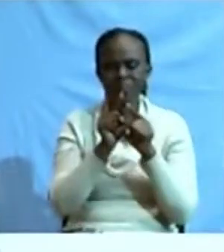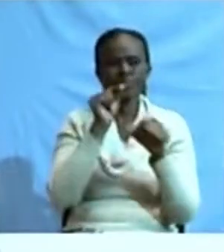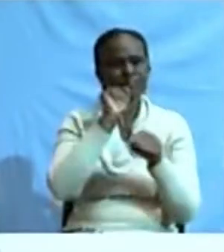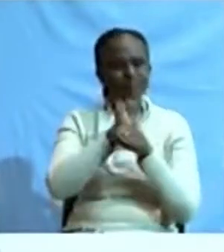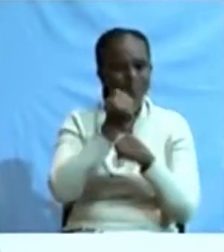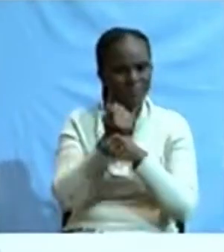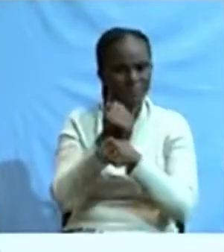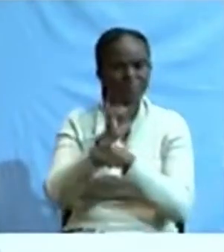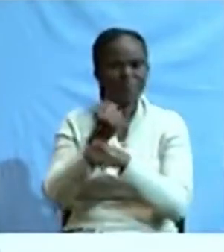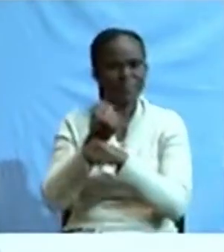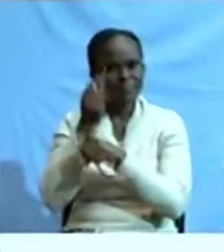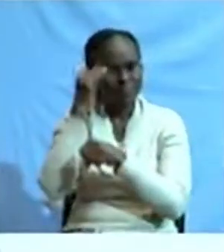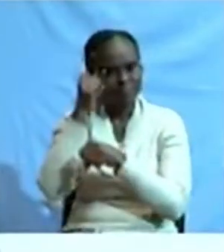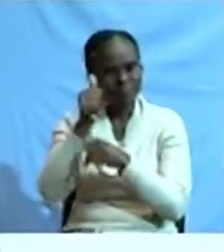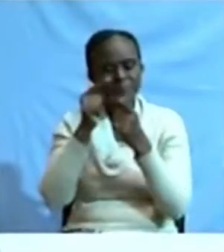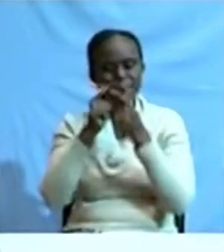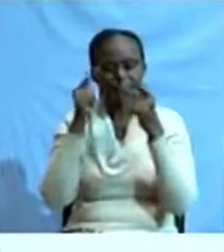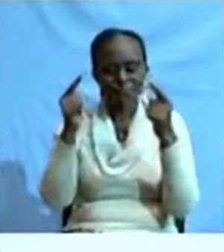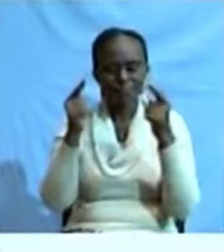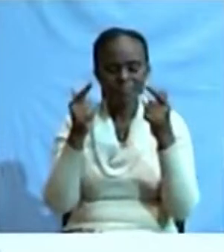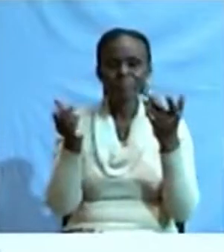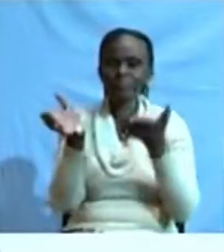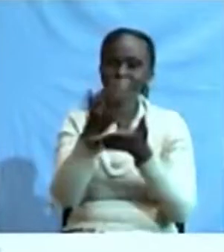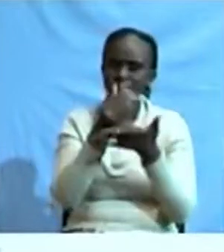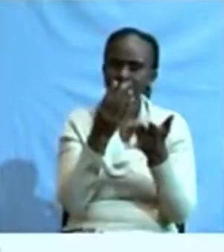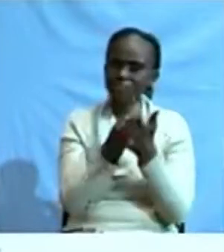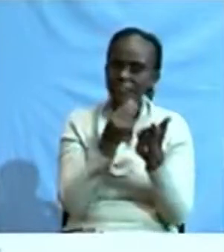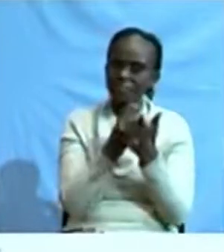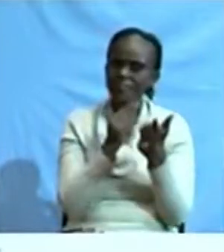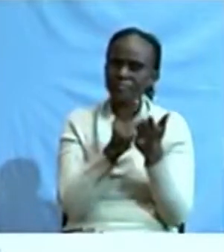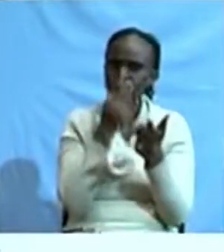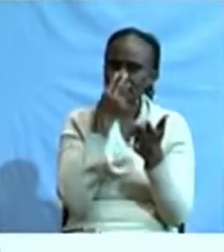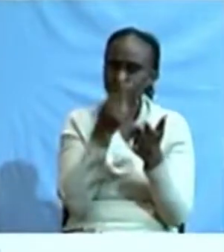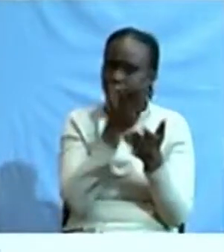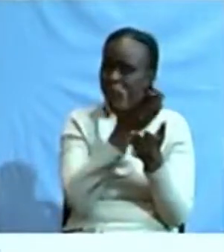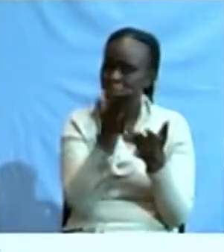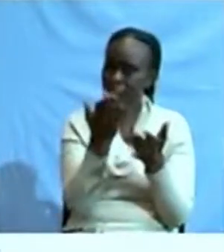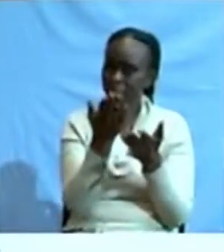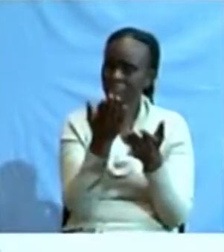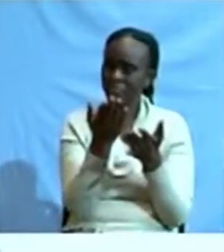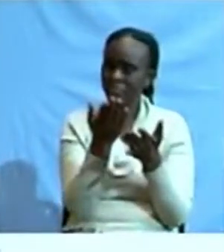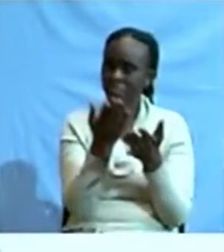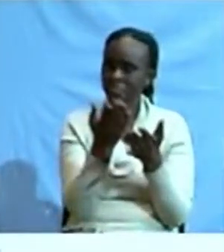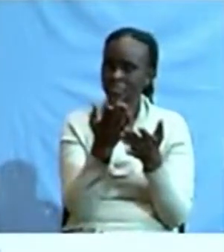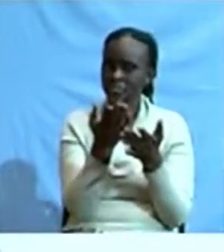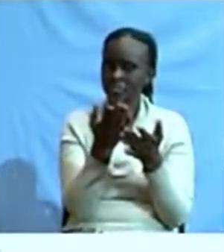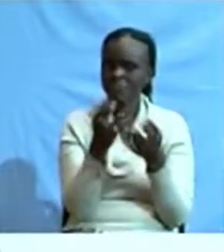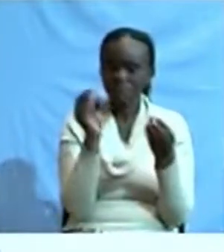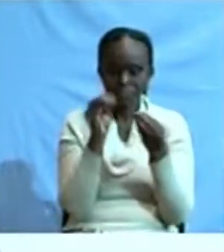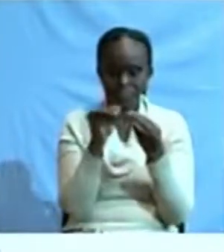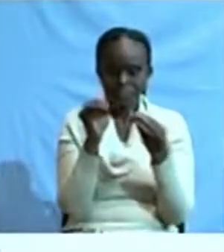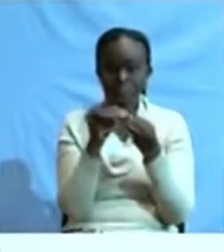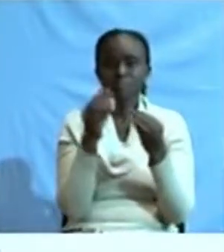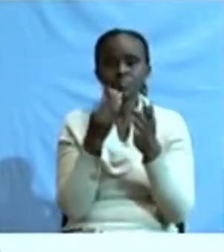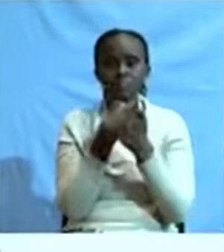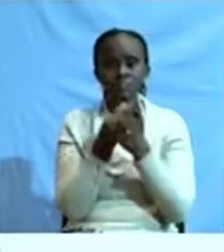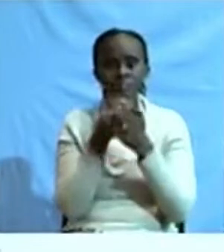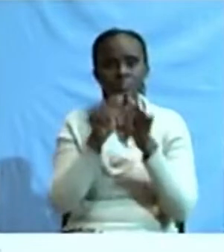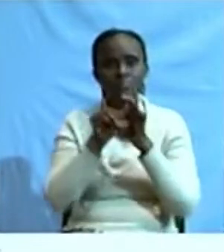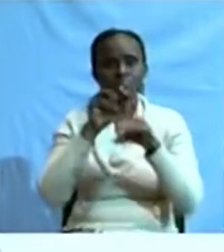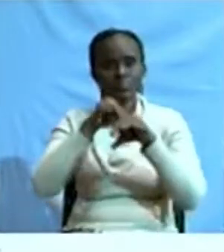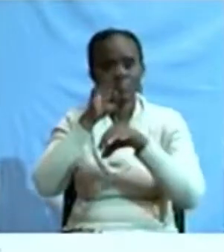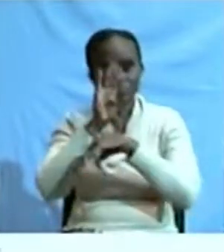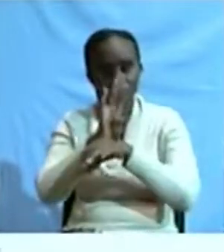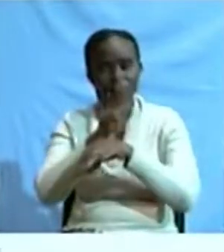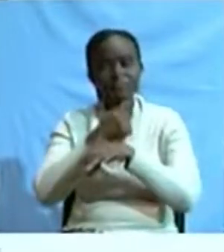innovative, widen your scope of collecting taxes. Look at entities that make a lot of money in Mbala.